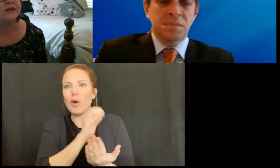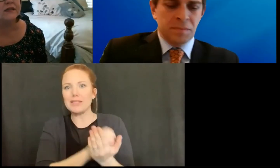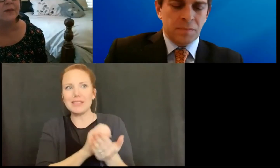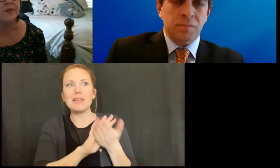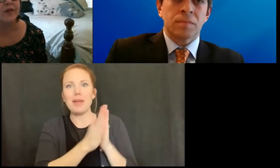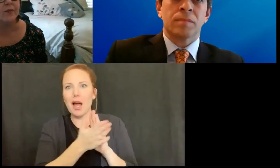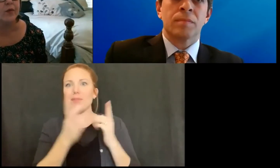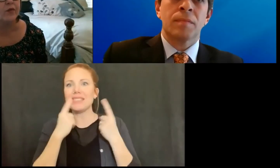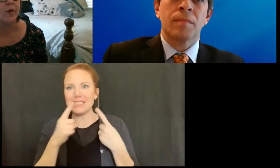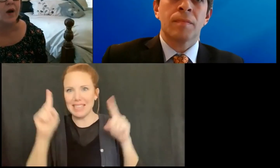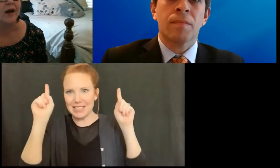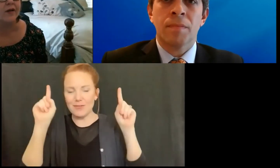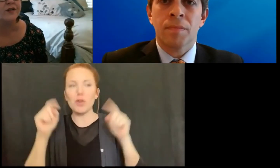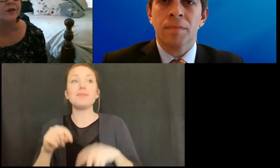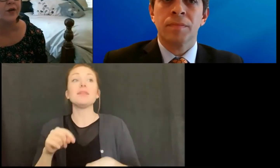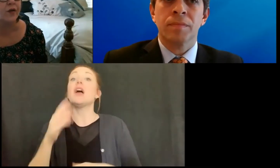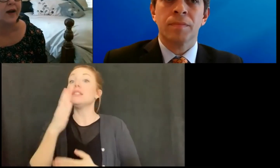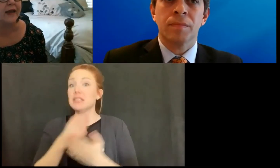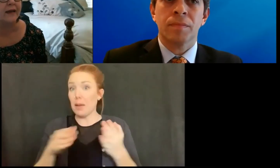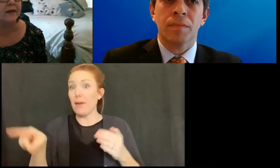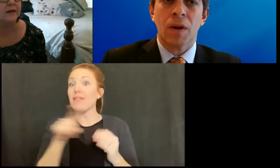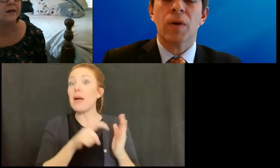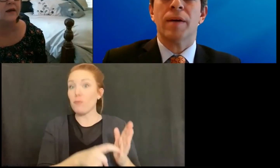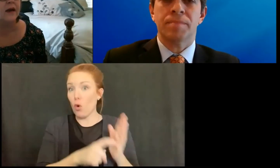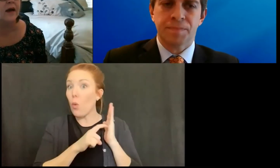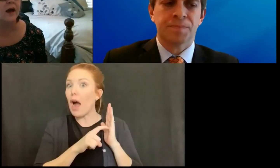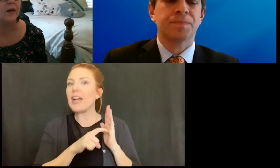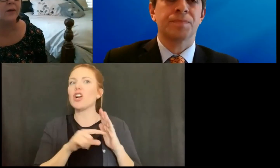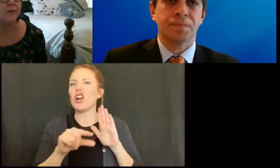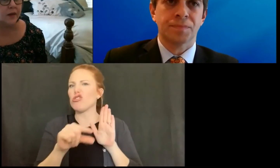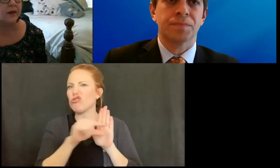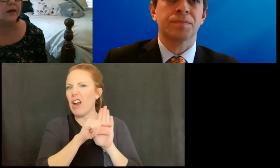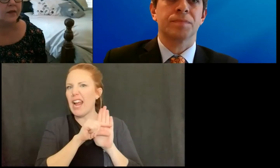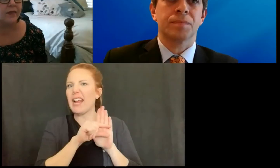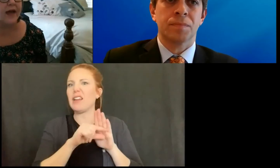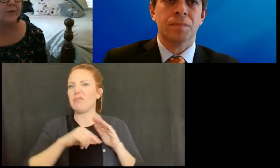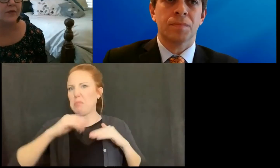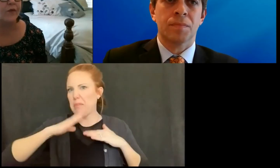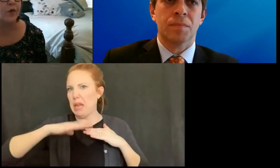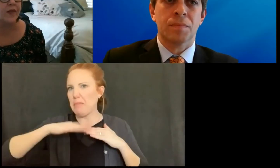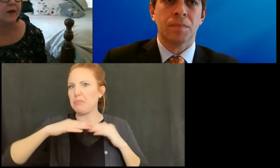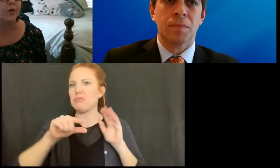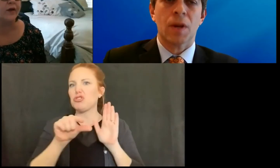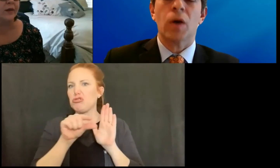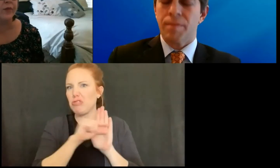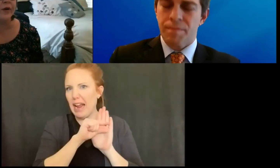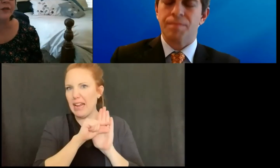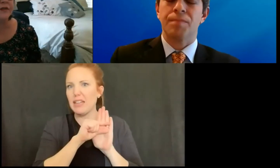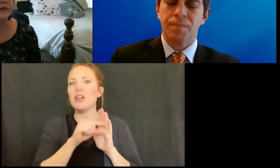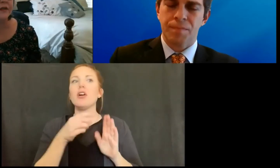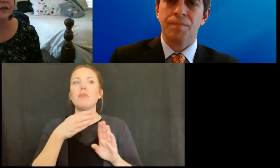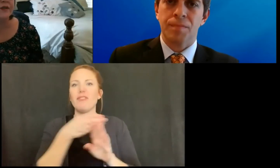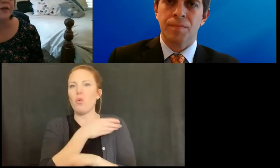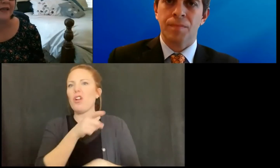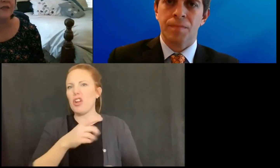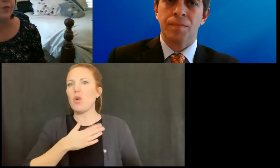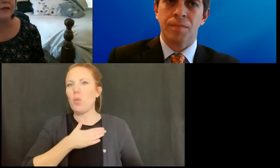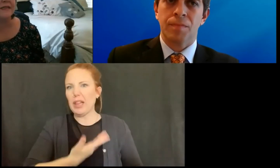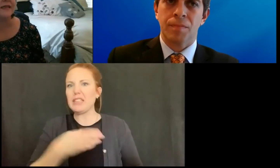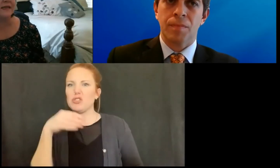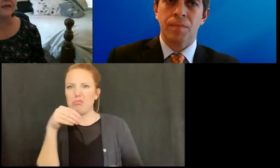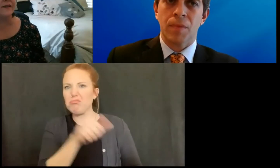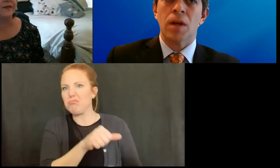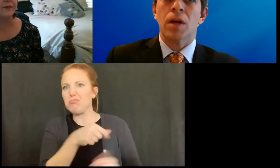successful. Some of them will require a certain grade Okay. that before they will Okay. reimburse. So that's